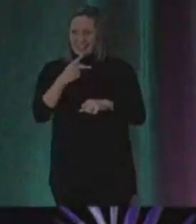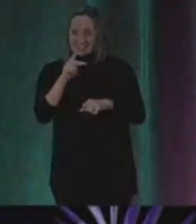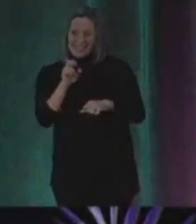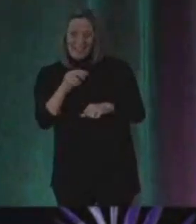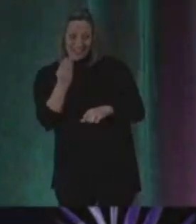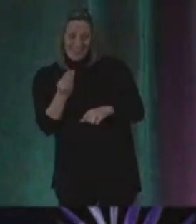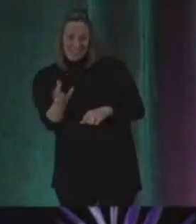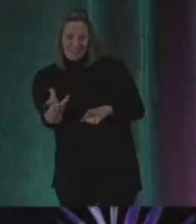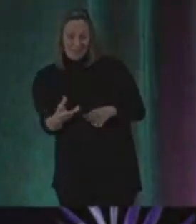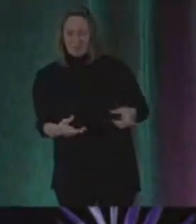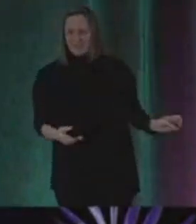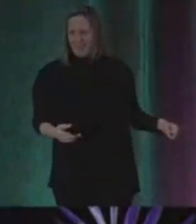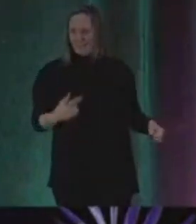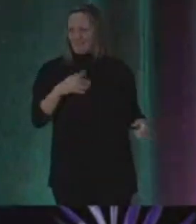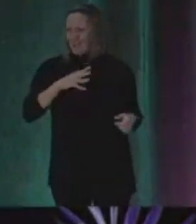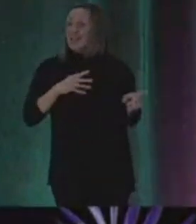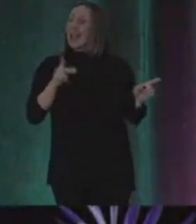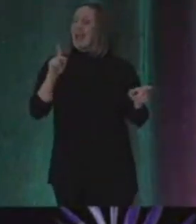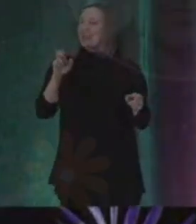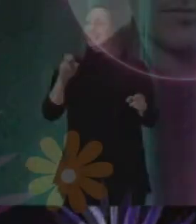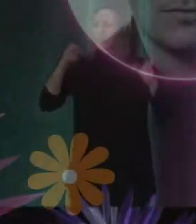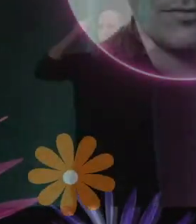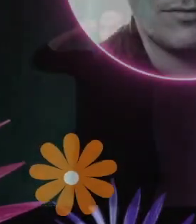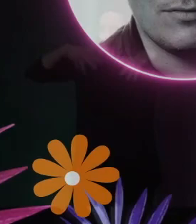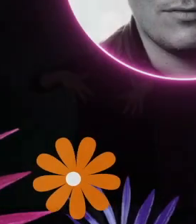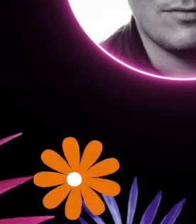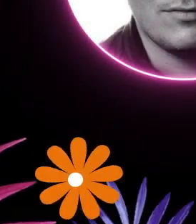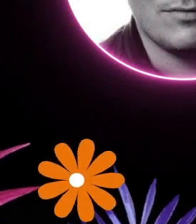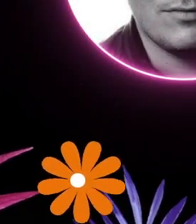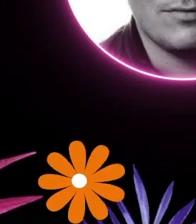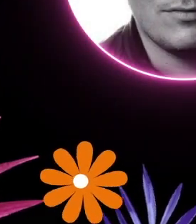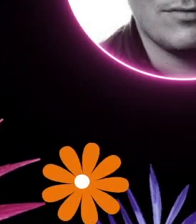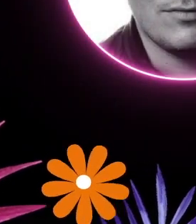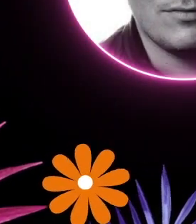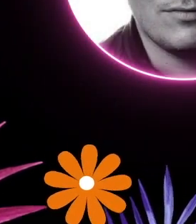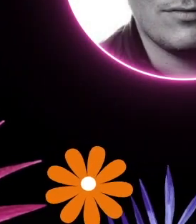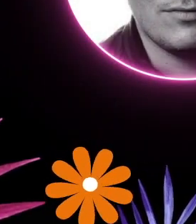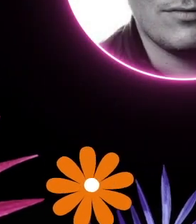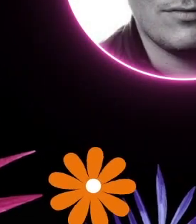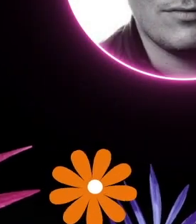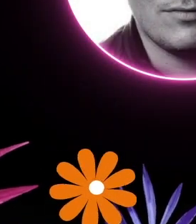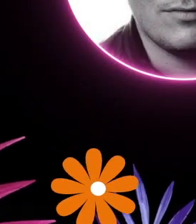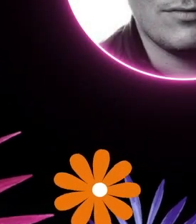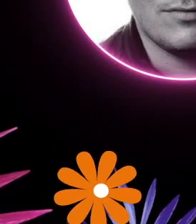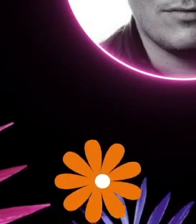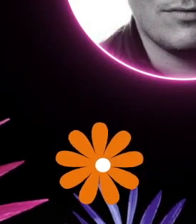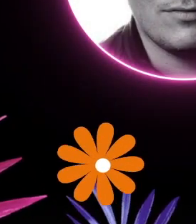I'm going to tell them. Ken was sweating back there. Like.